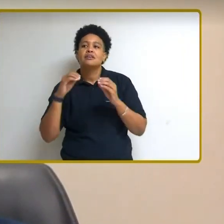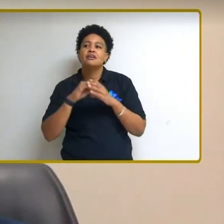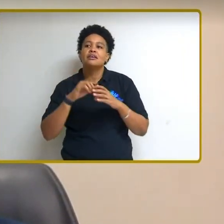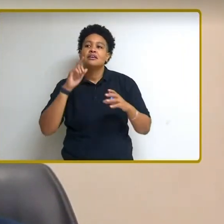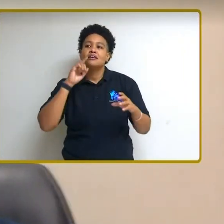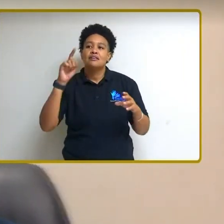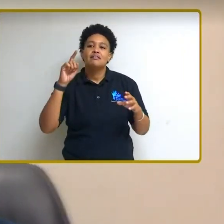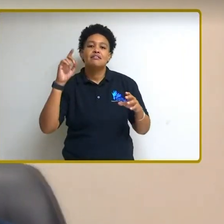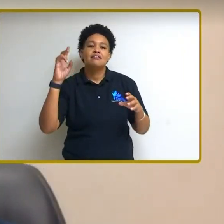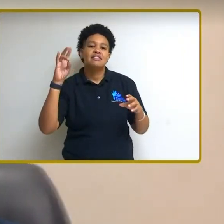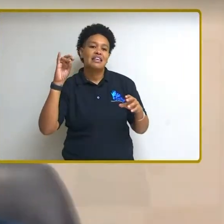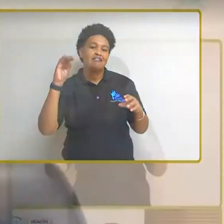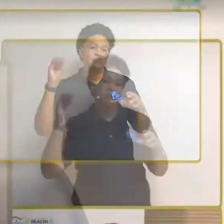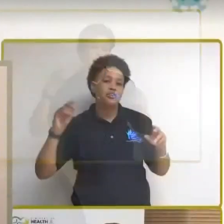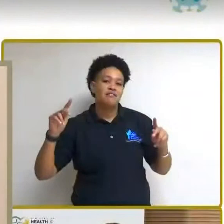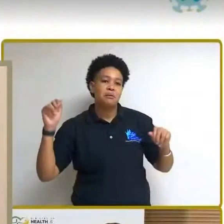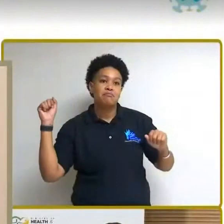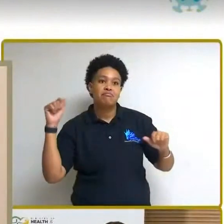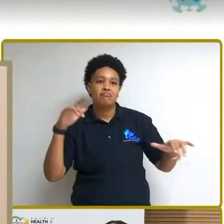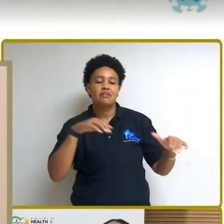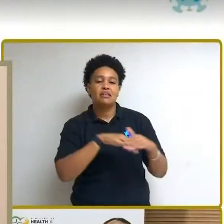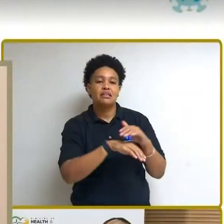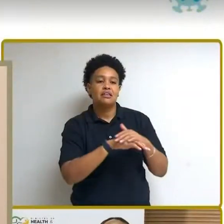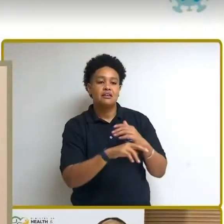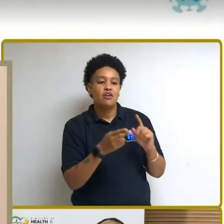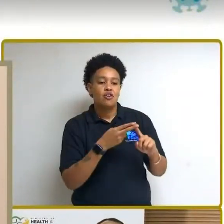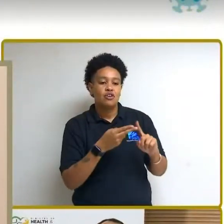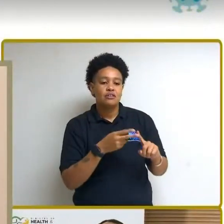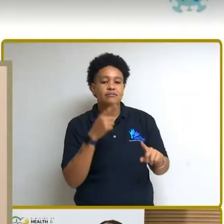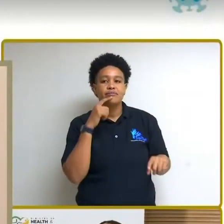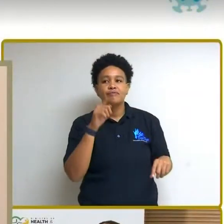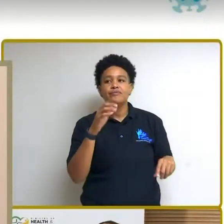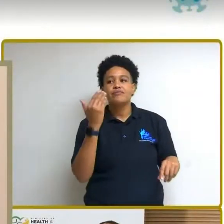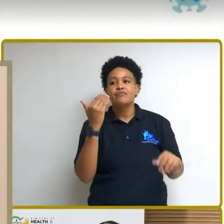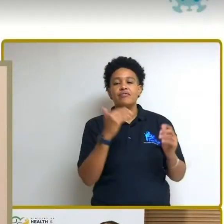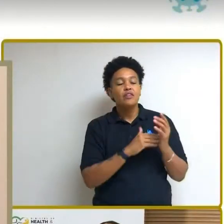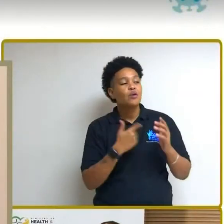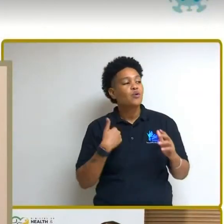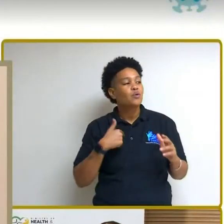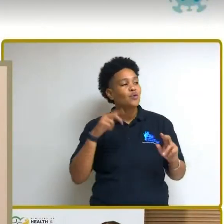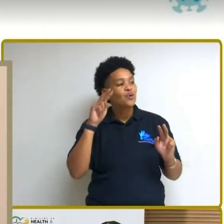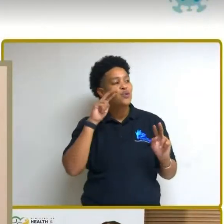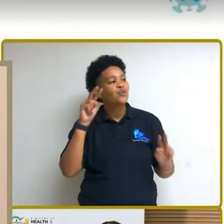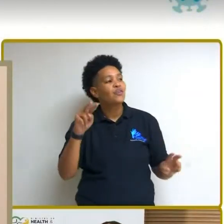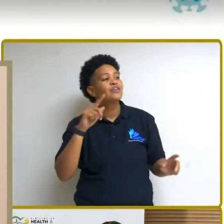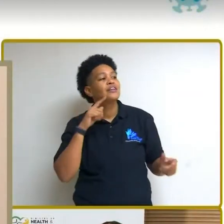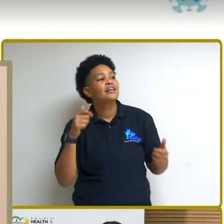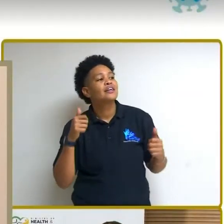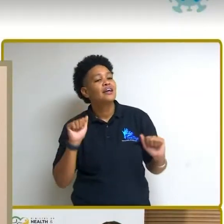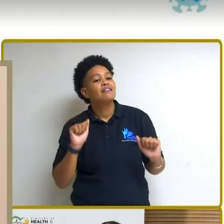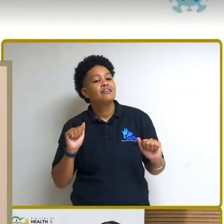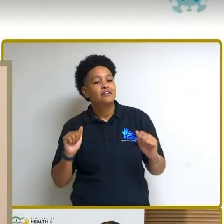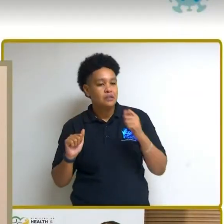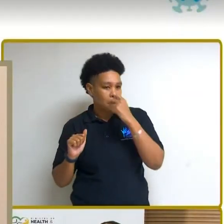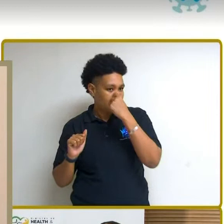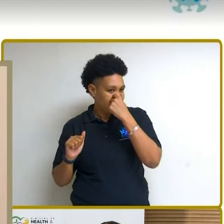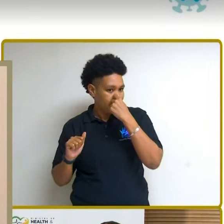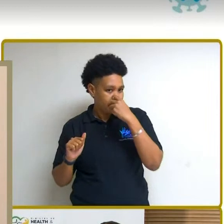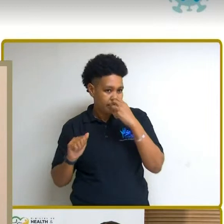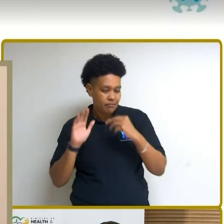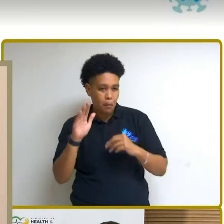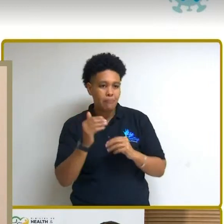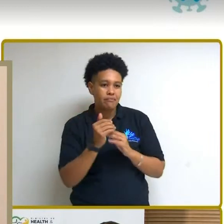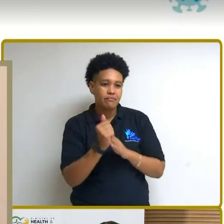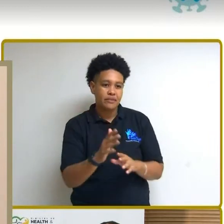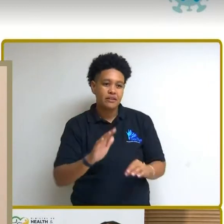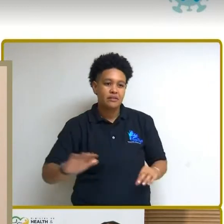year or so. Sounds good. Now, you have said 15,000. Well, we look forward to the efforts of your leaders across